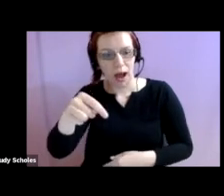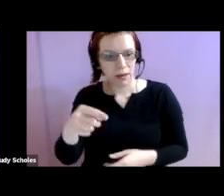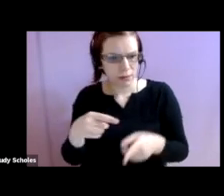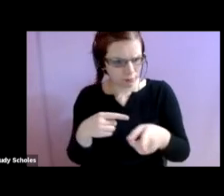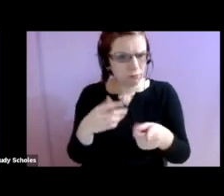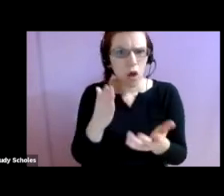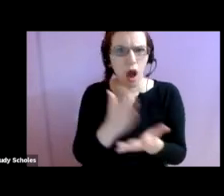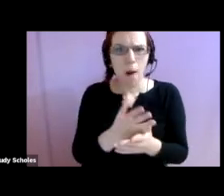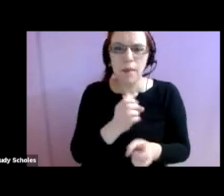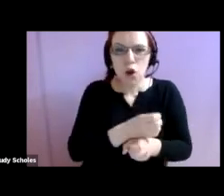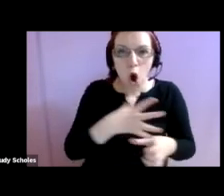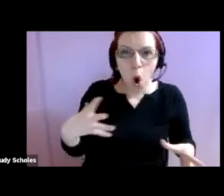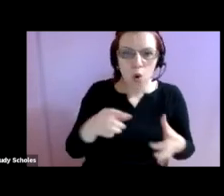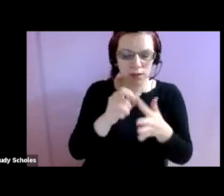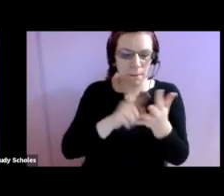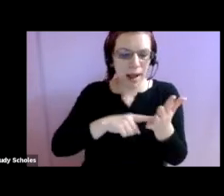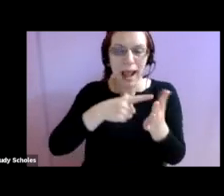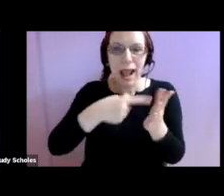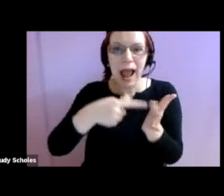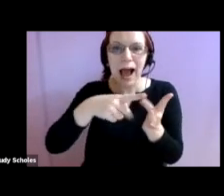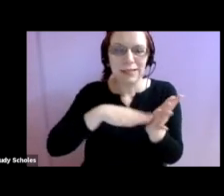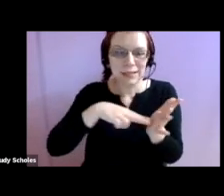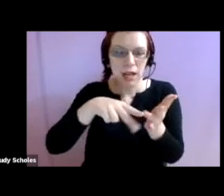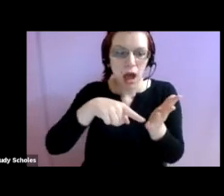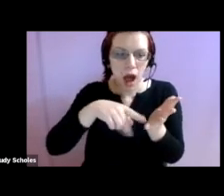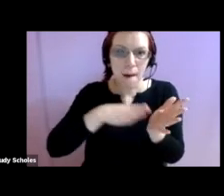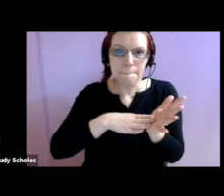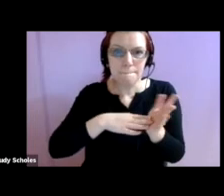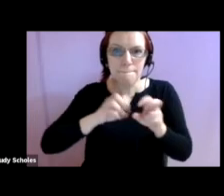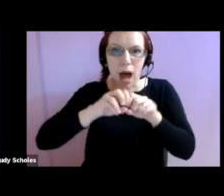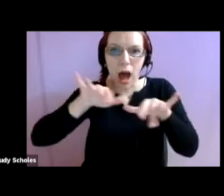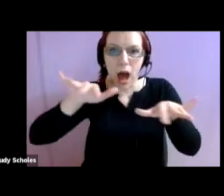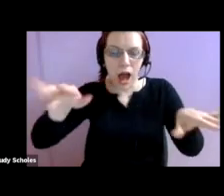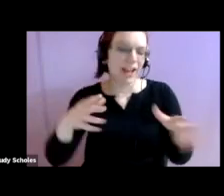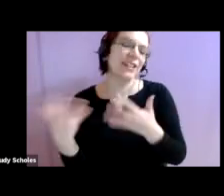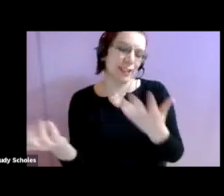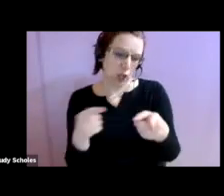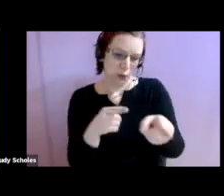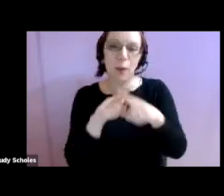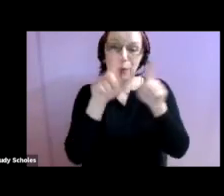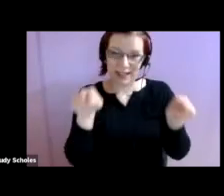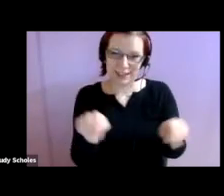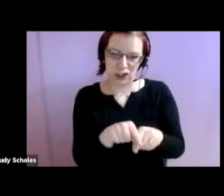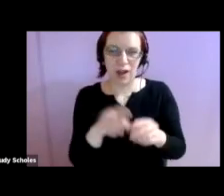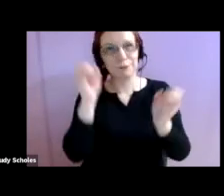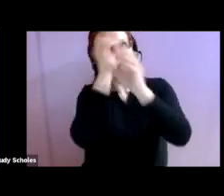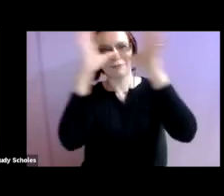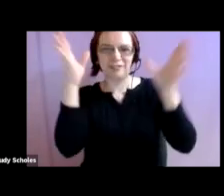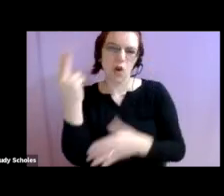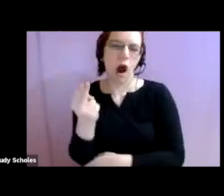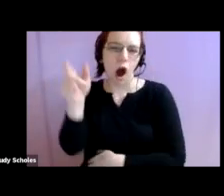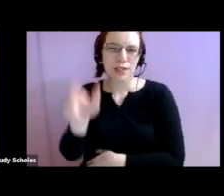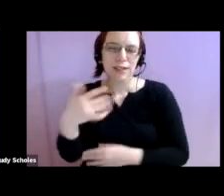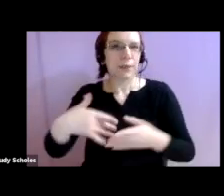gold. So that lovely artist's illustration of 2 neutron stars colliding, you can